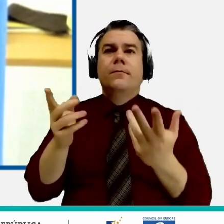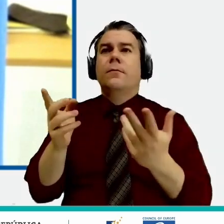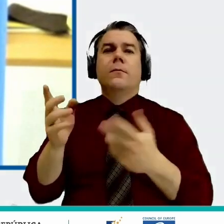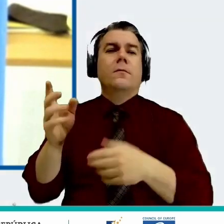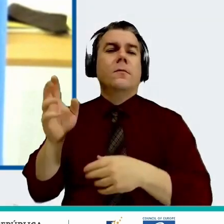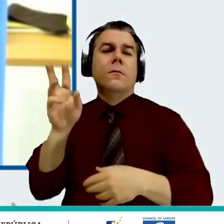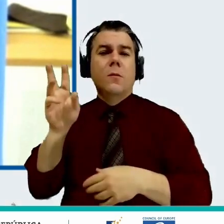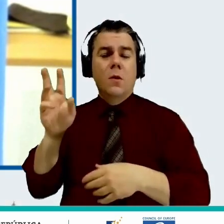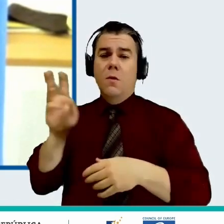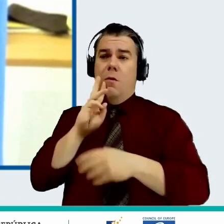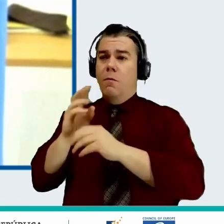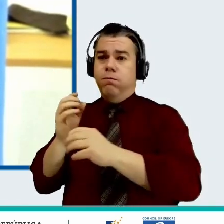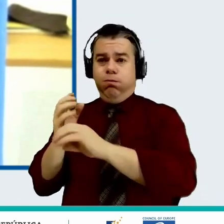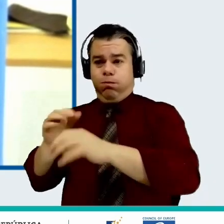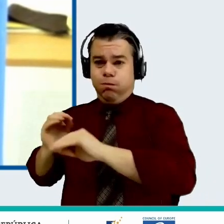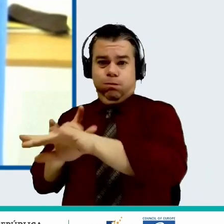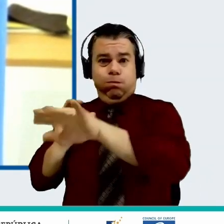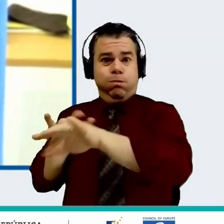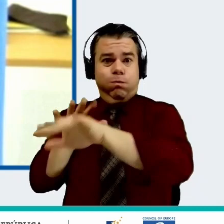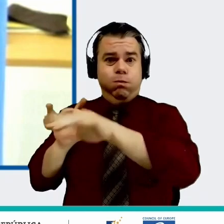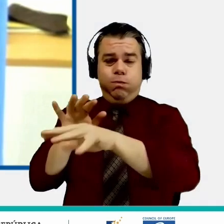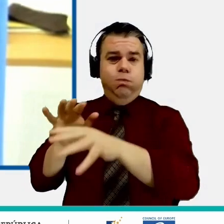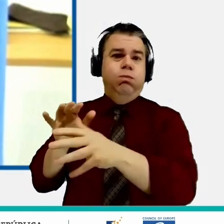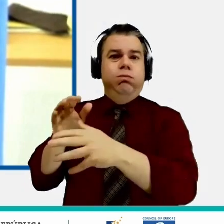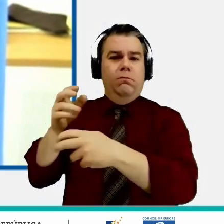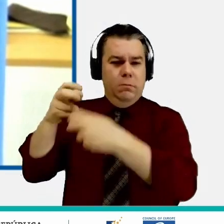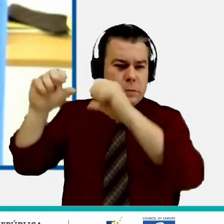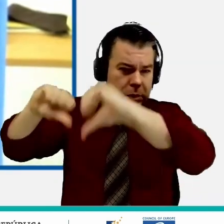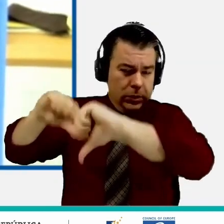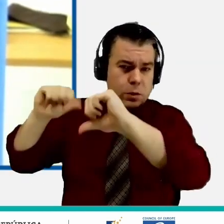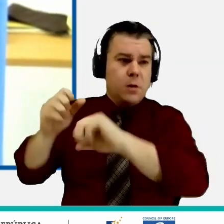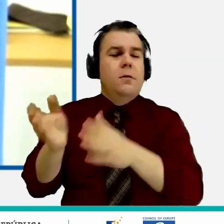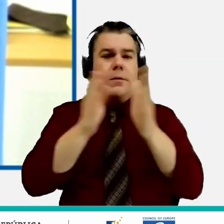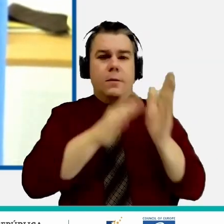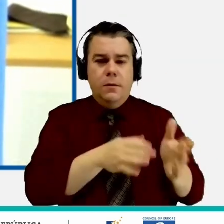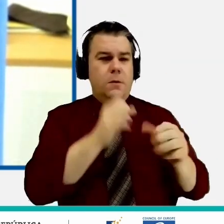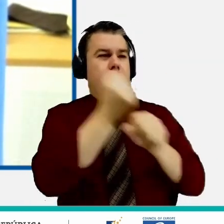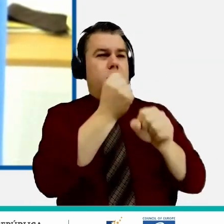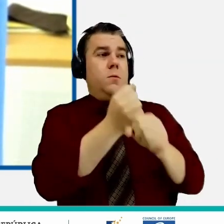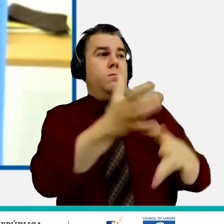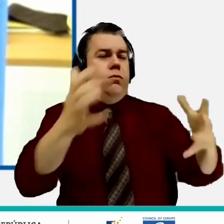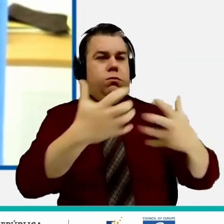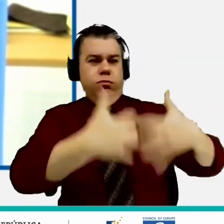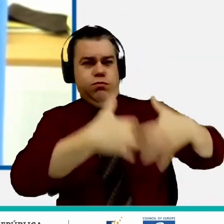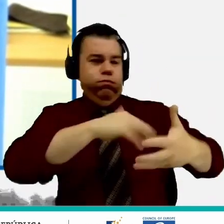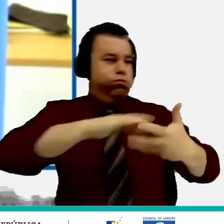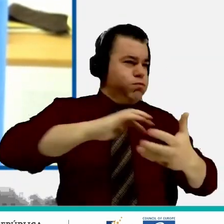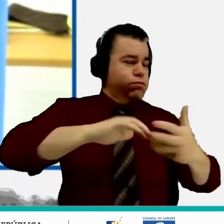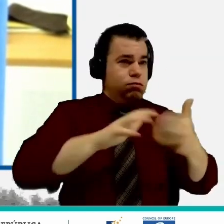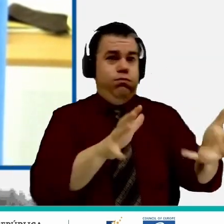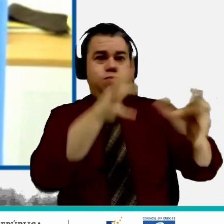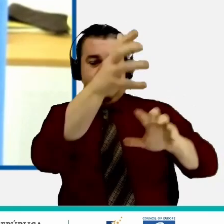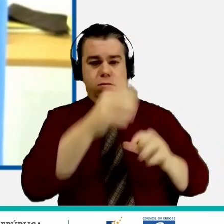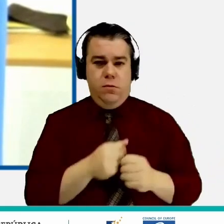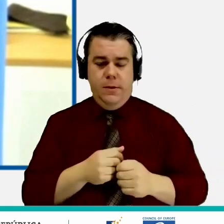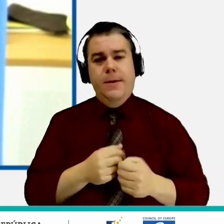through transboundary cooperation. What they do is offer a rule-based approach to several key dimensions of risk management,